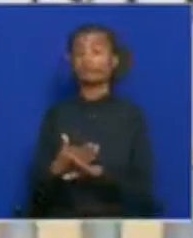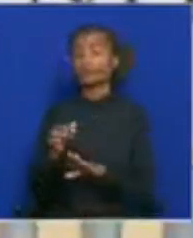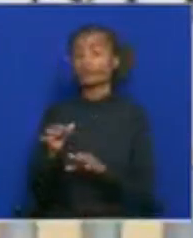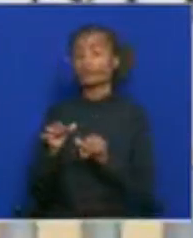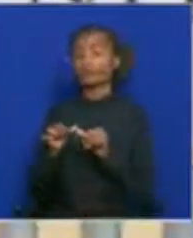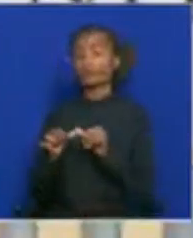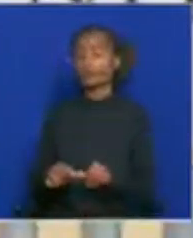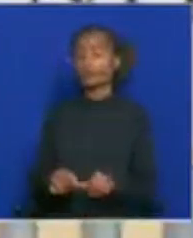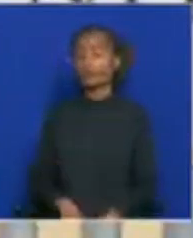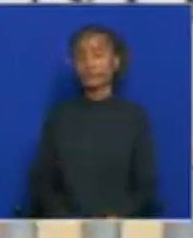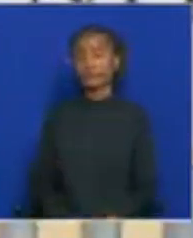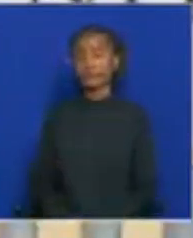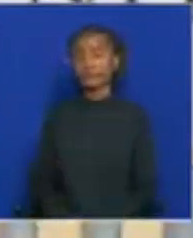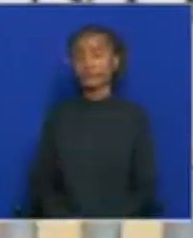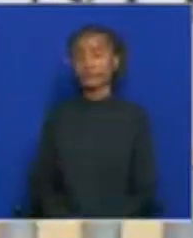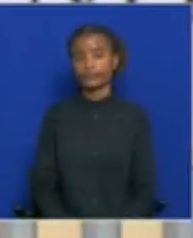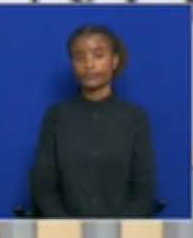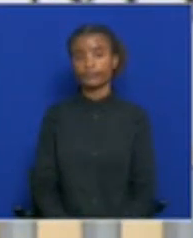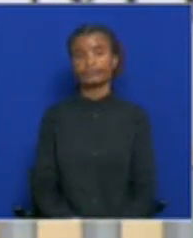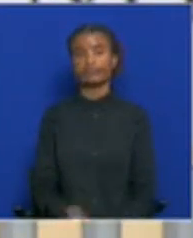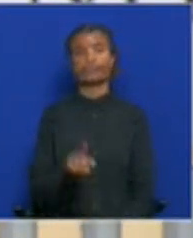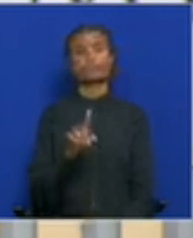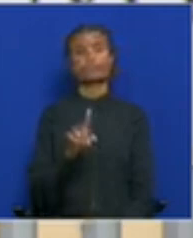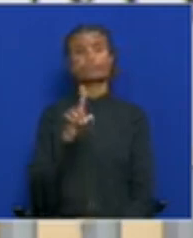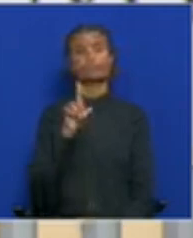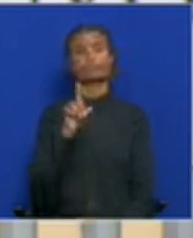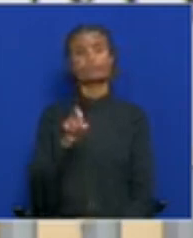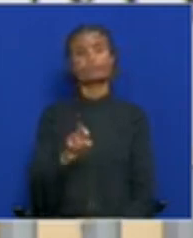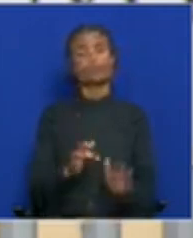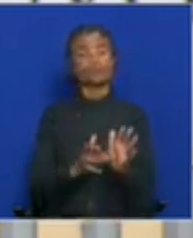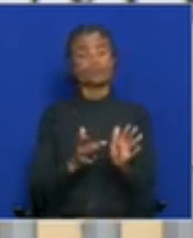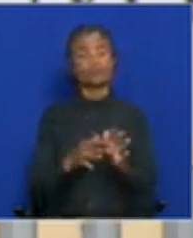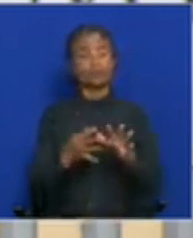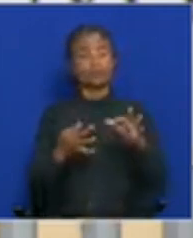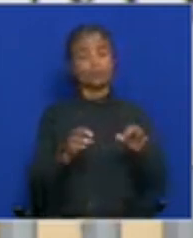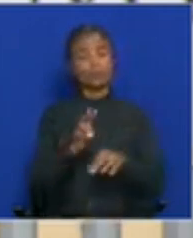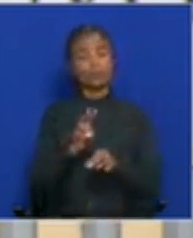that affidavit at page 29, your affidavit,